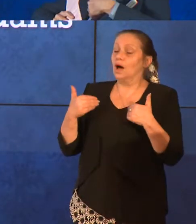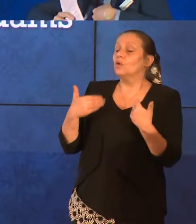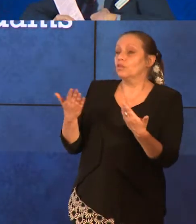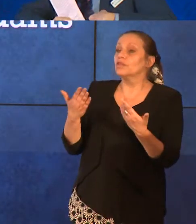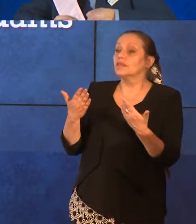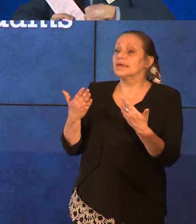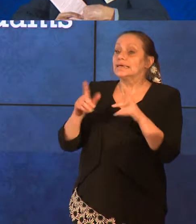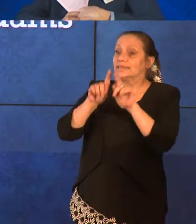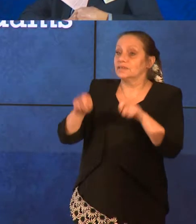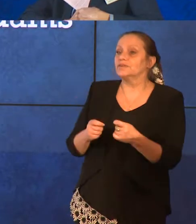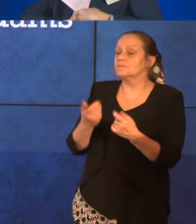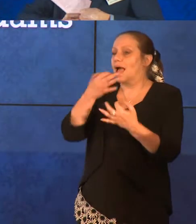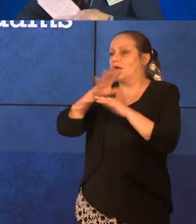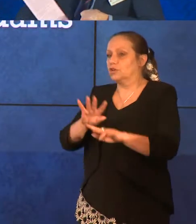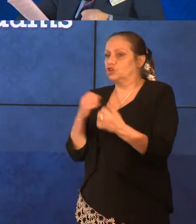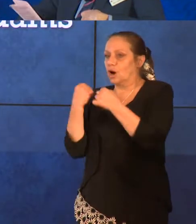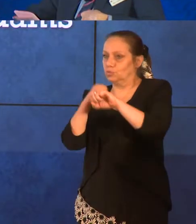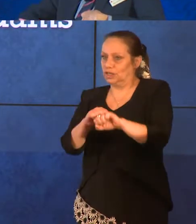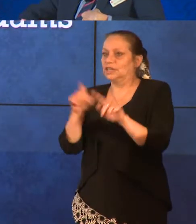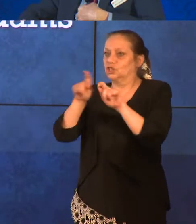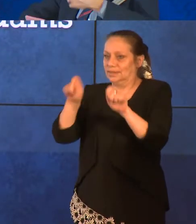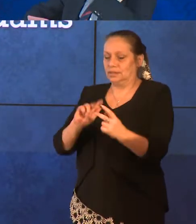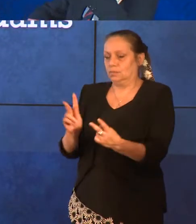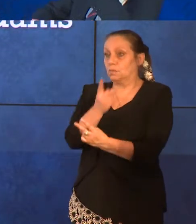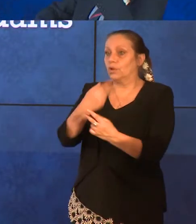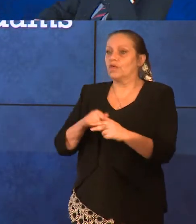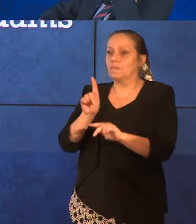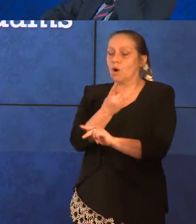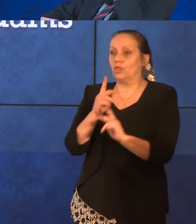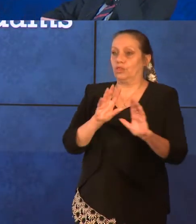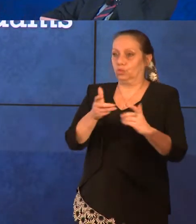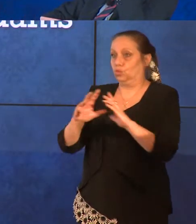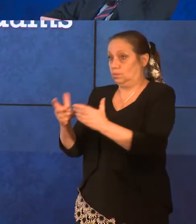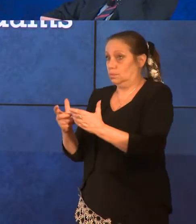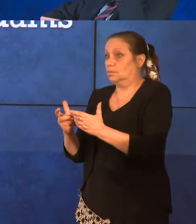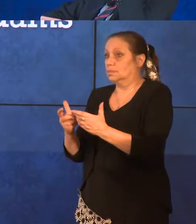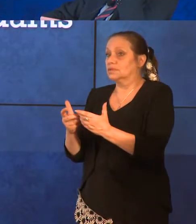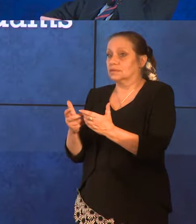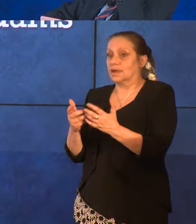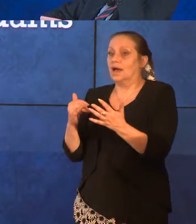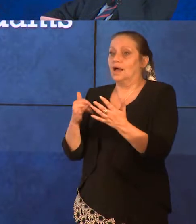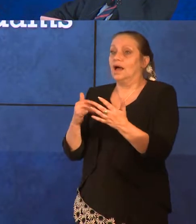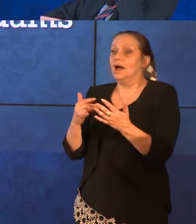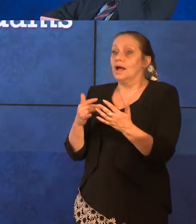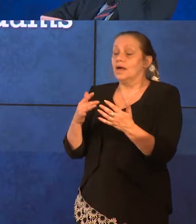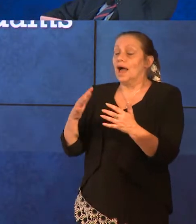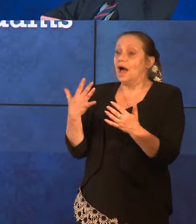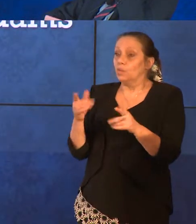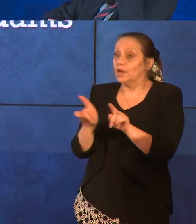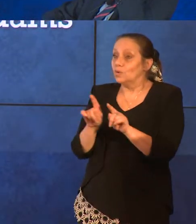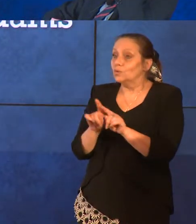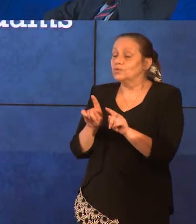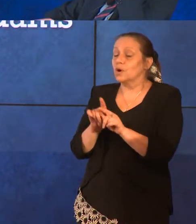protection system. And both of those expert advisory groups are headed up by staff members who themselves have lived